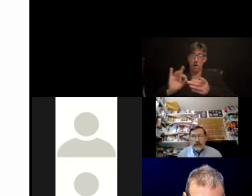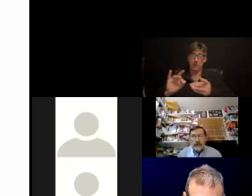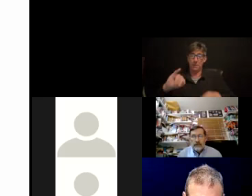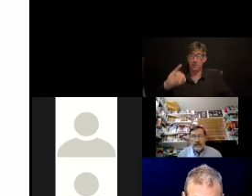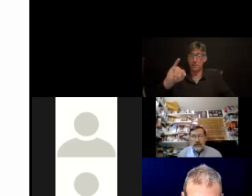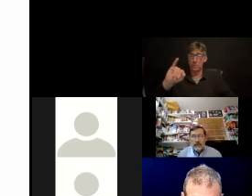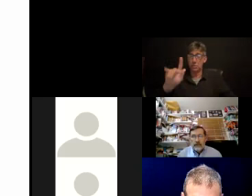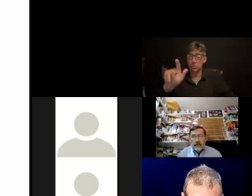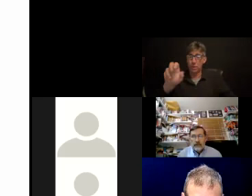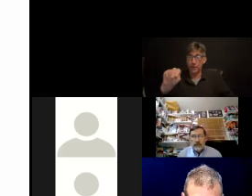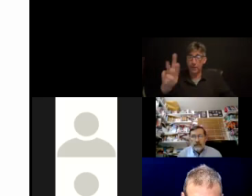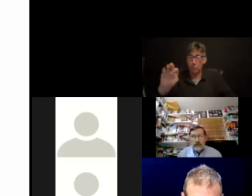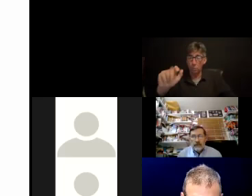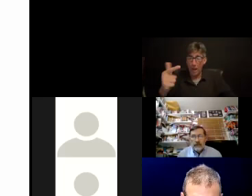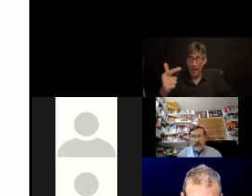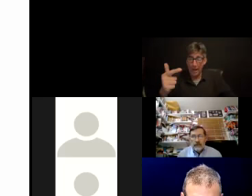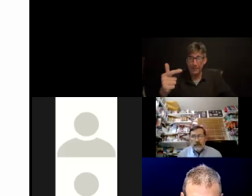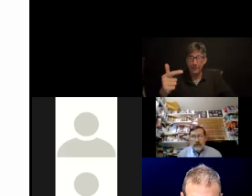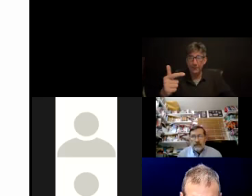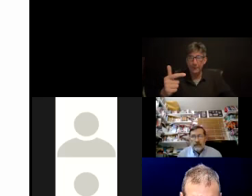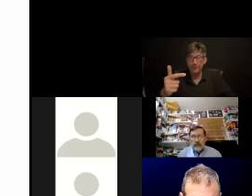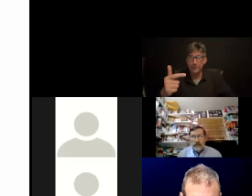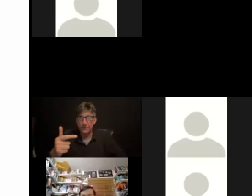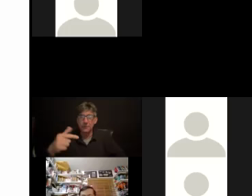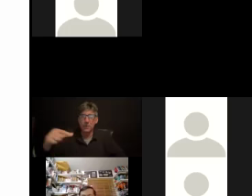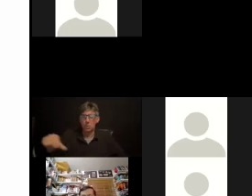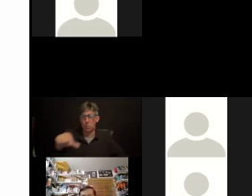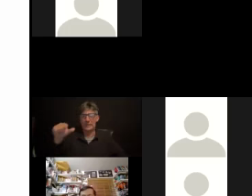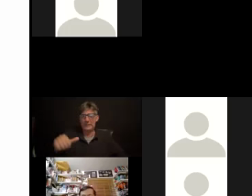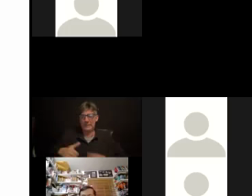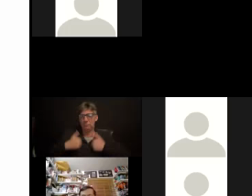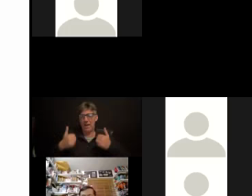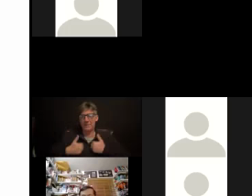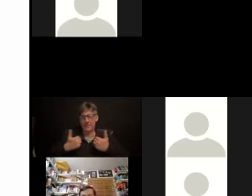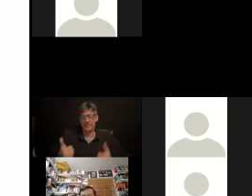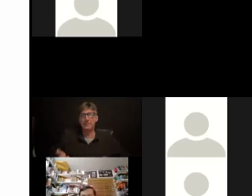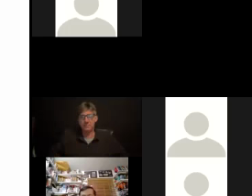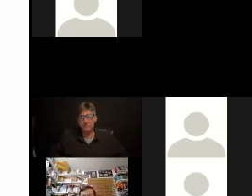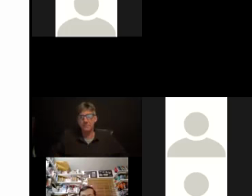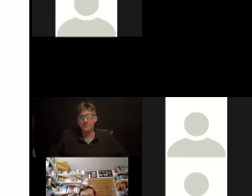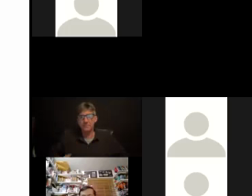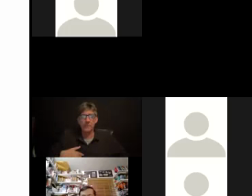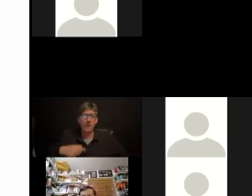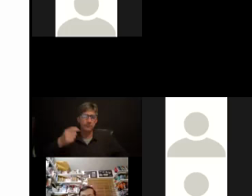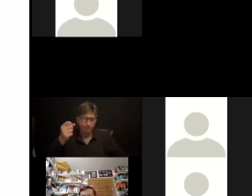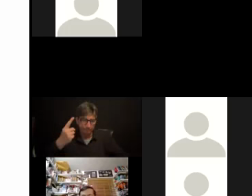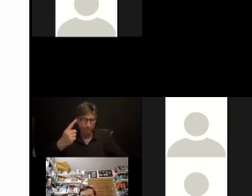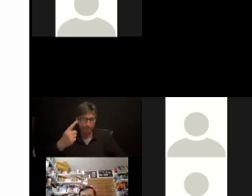Wang, no affiliation, Quincy resident, but I understand the challenges that the T has